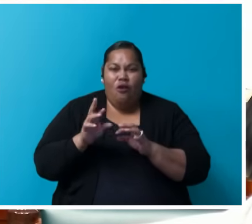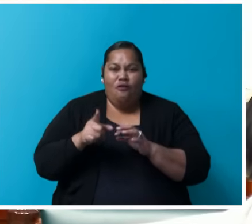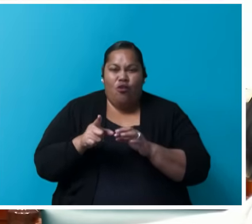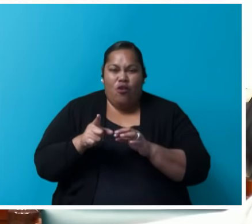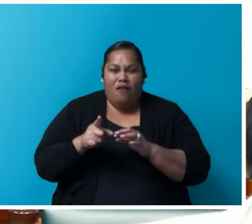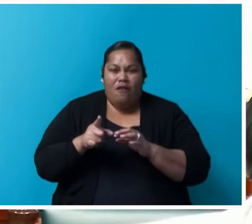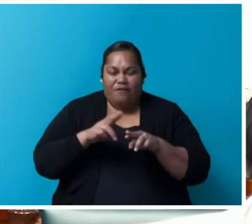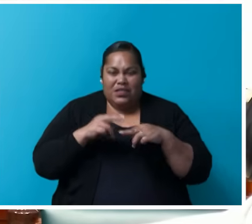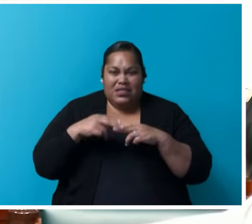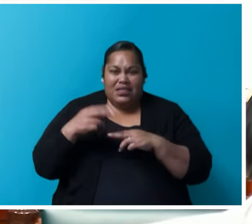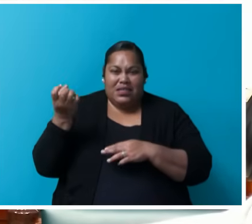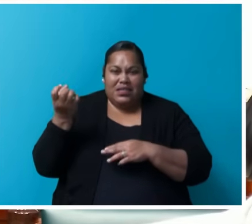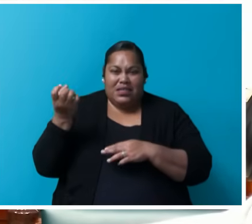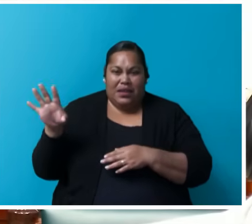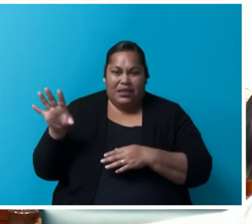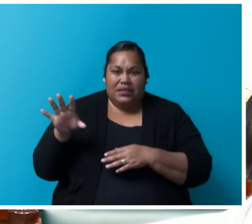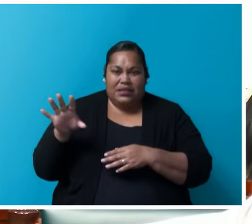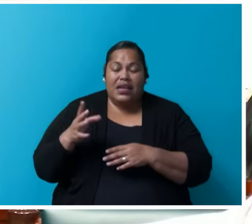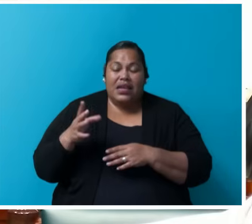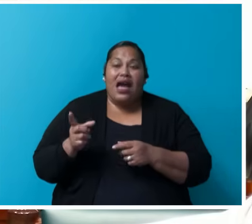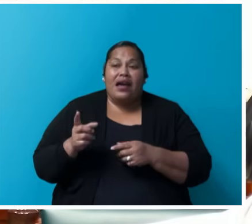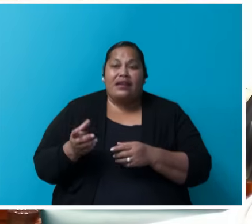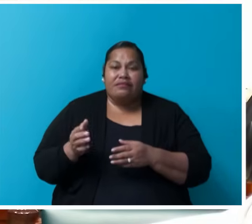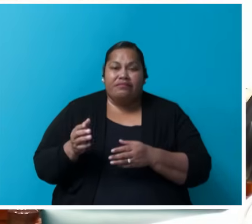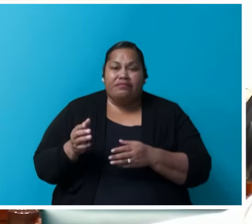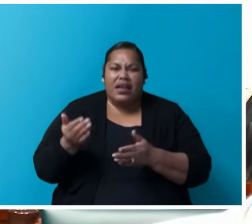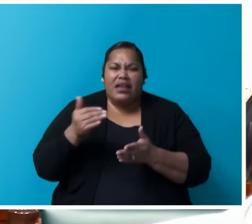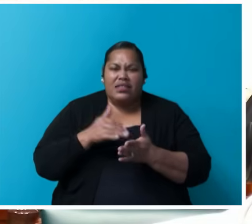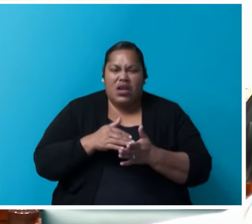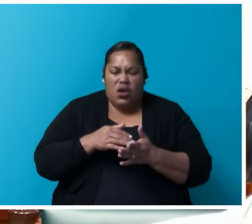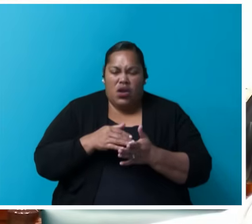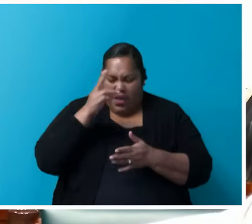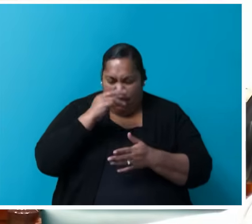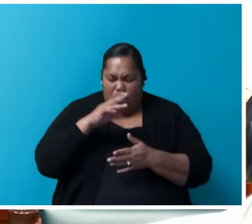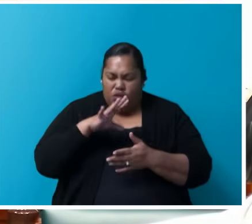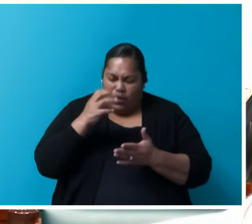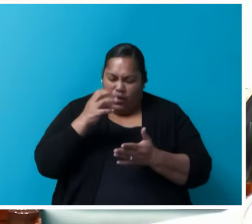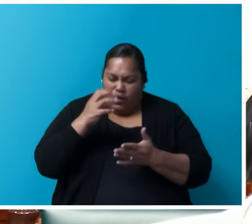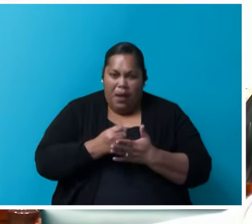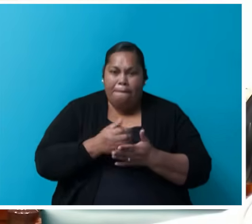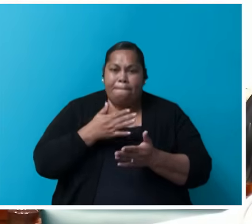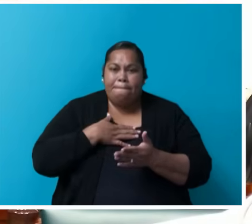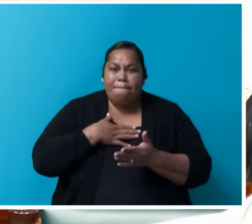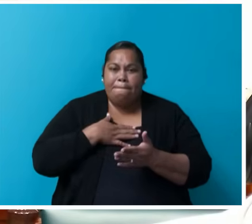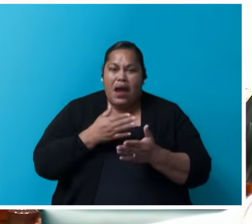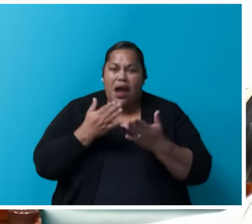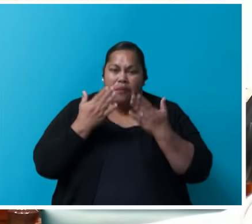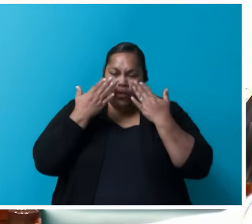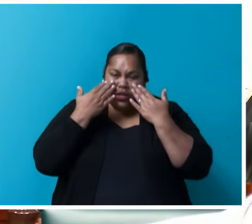independence. Additionally, Mr. Speaker, I was able to reaffirm my appreciation to the people of